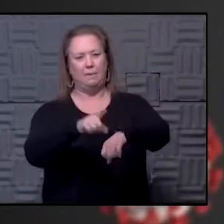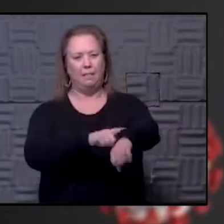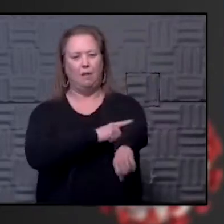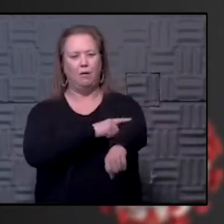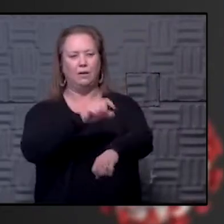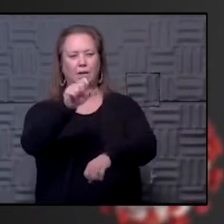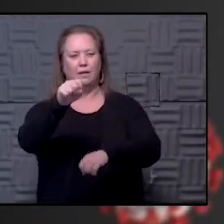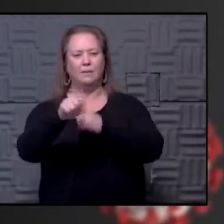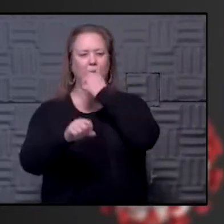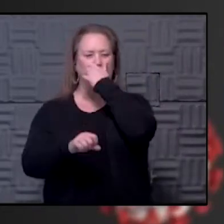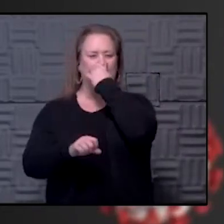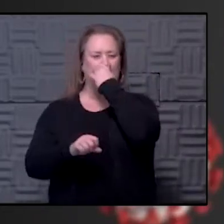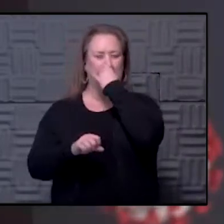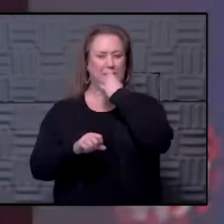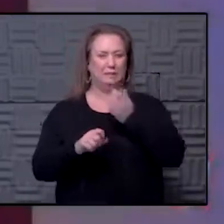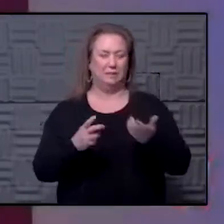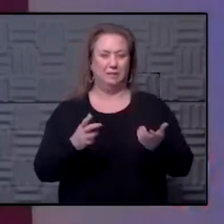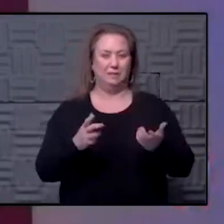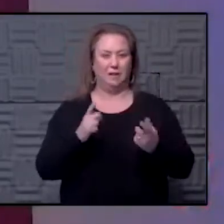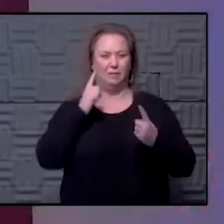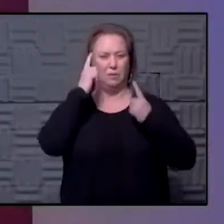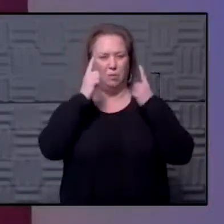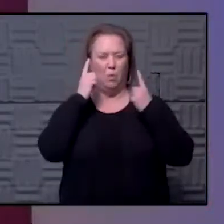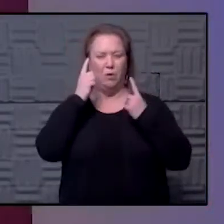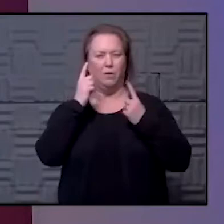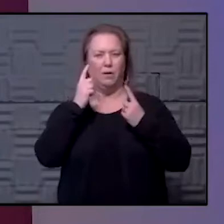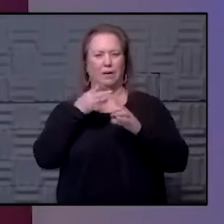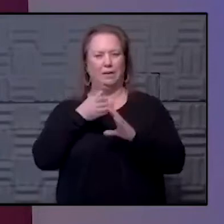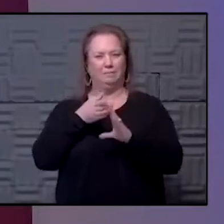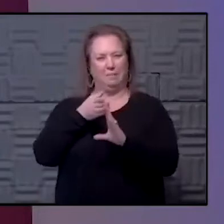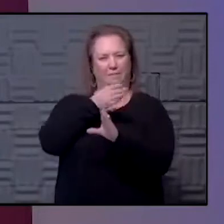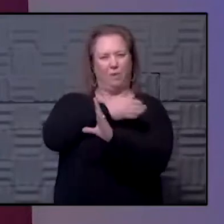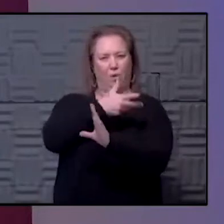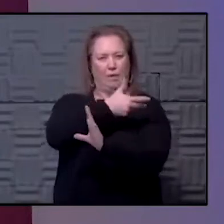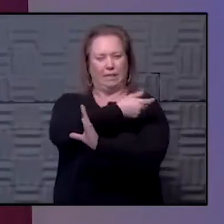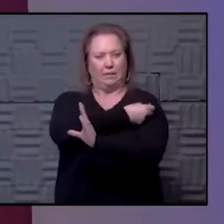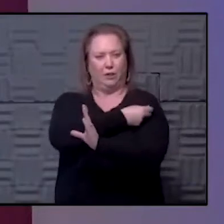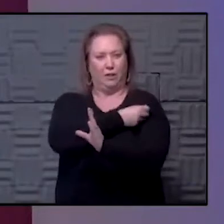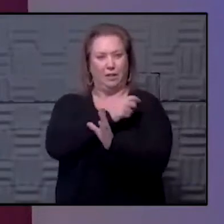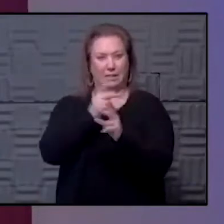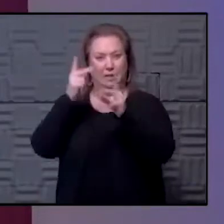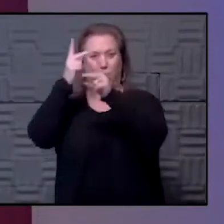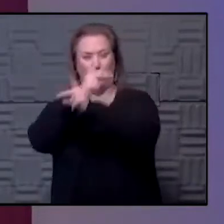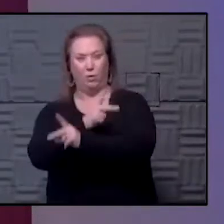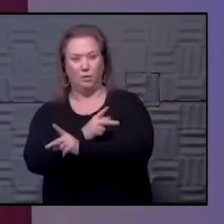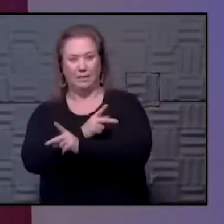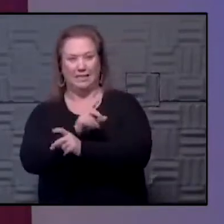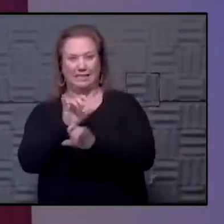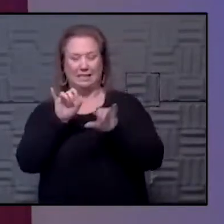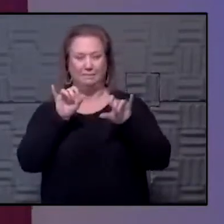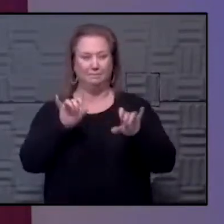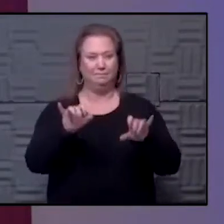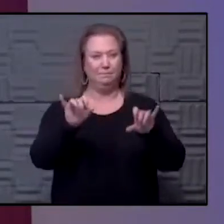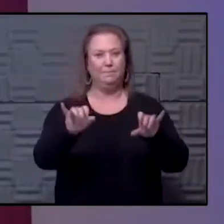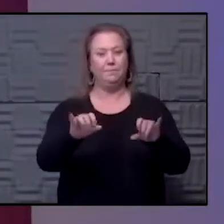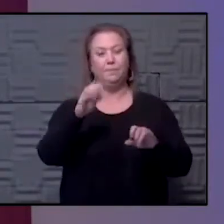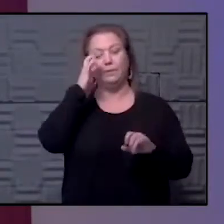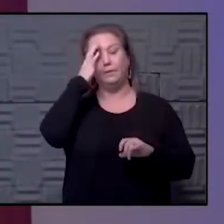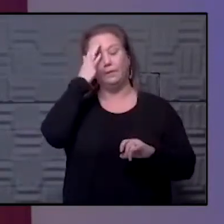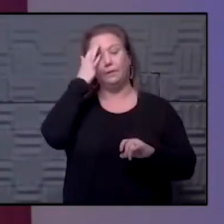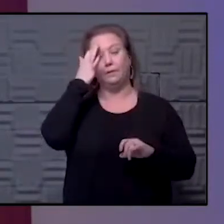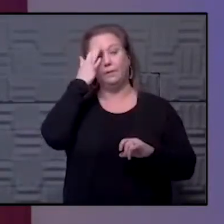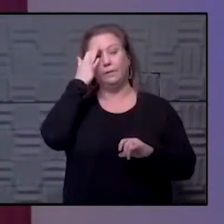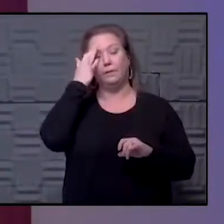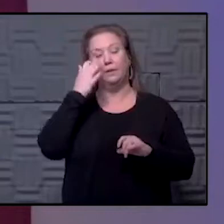long, and I would wonder if there was anything going on prior to. Has it gotten worse? Is it about the same? Again, I think it's